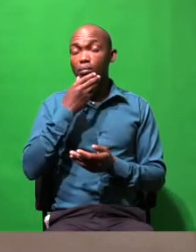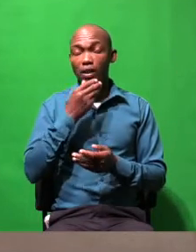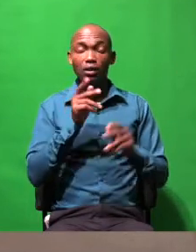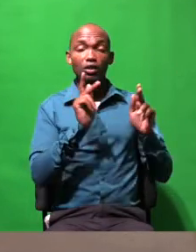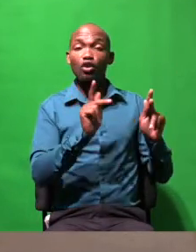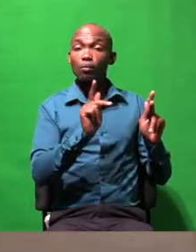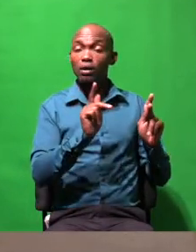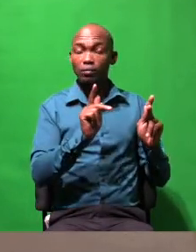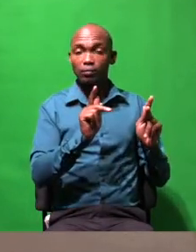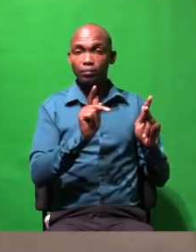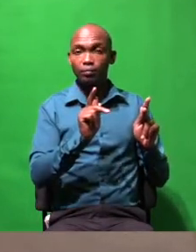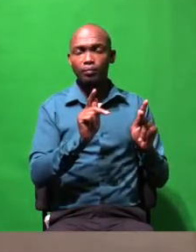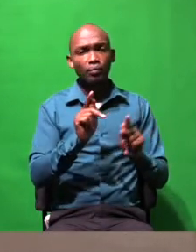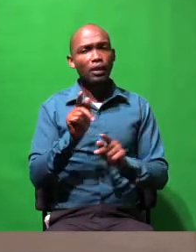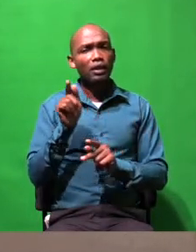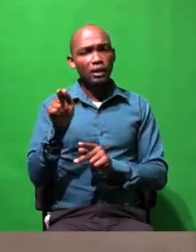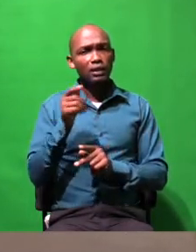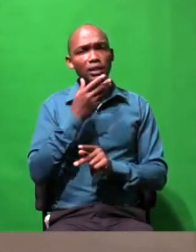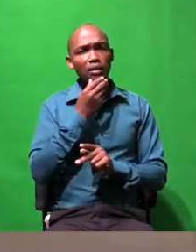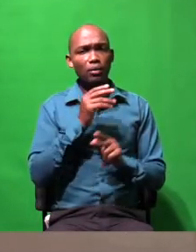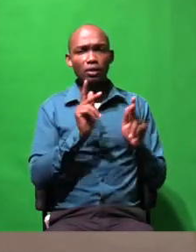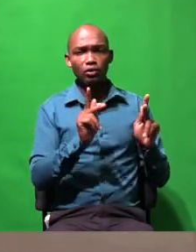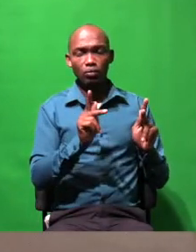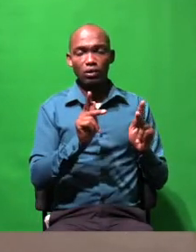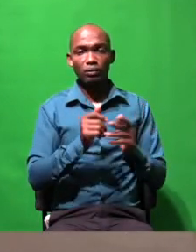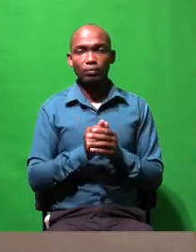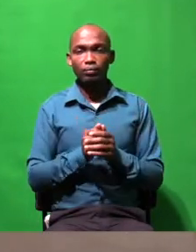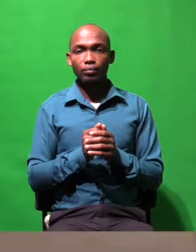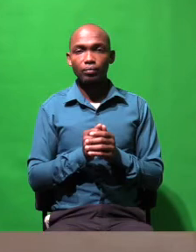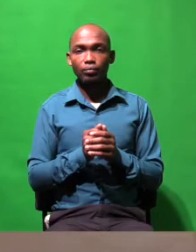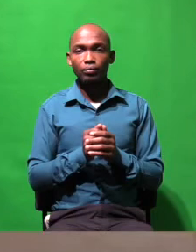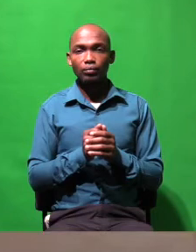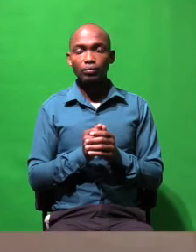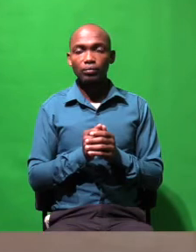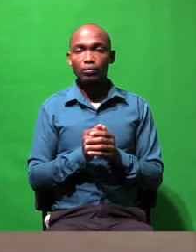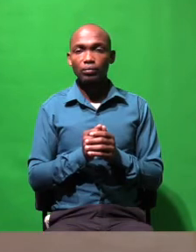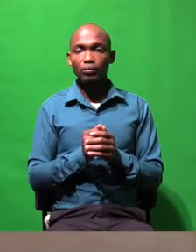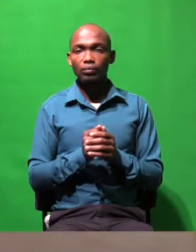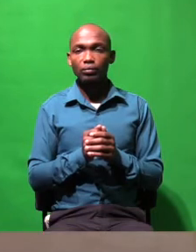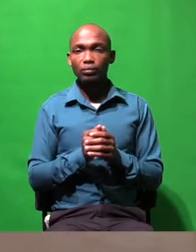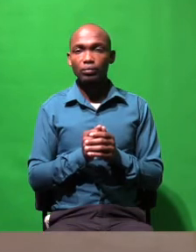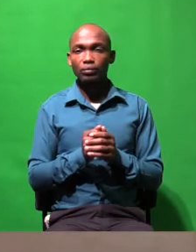normal. This is a male. Sorry.